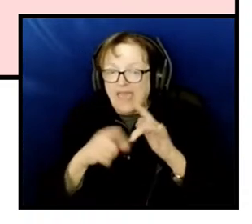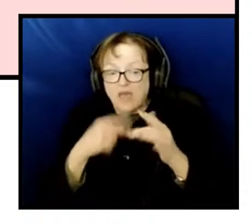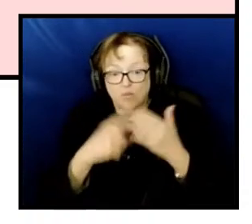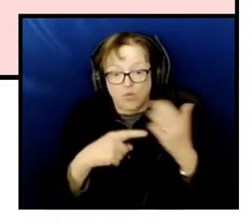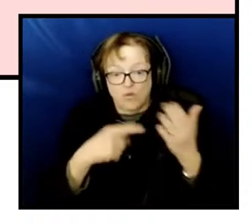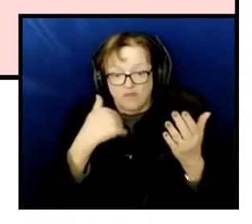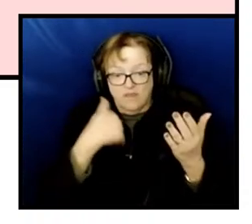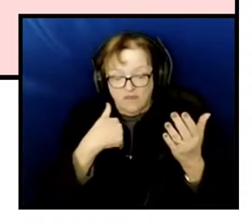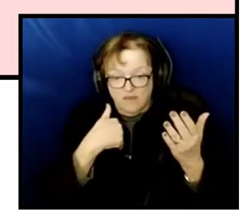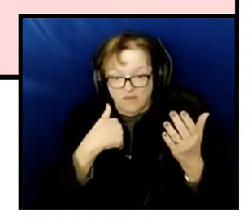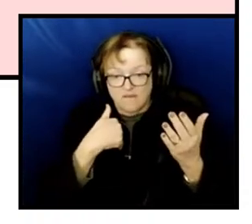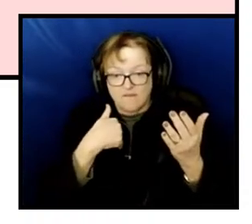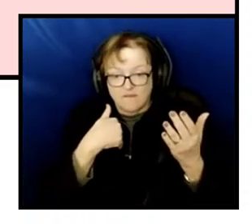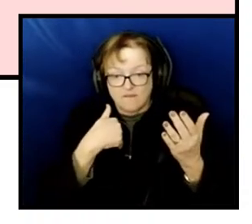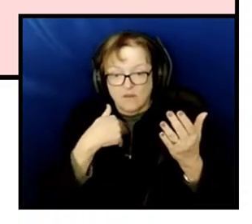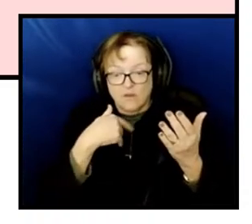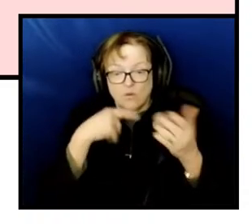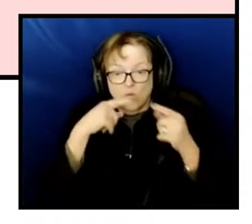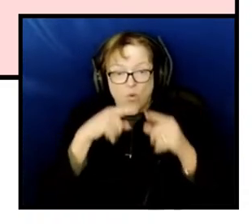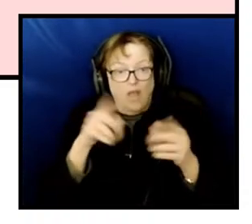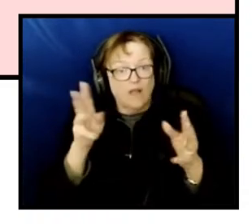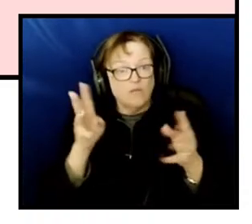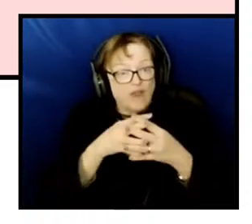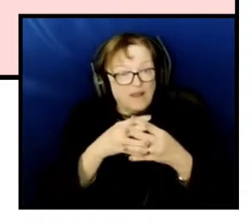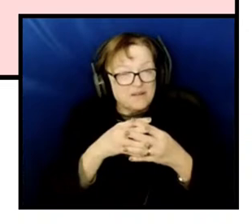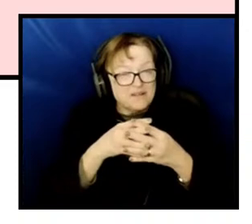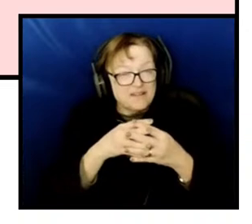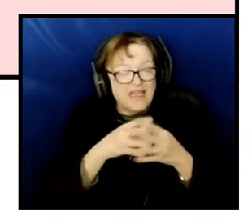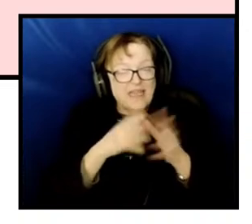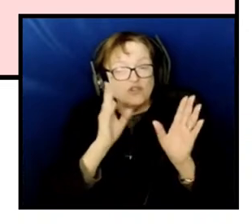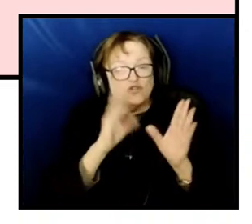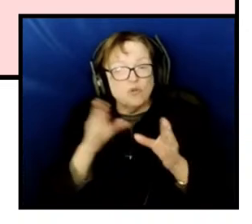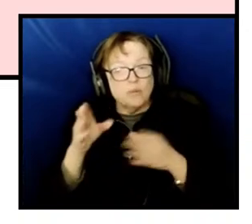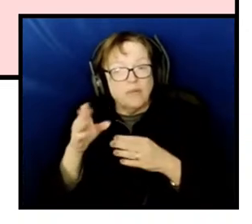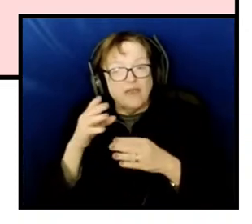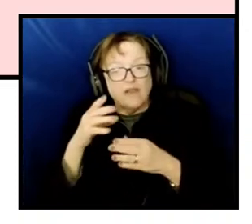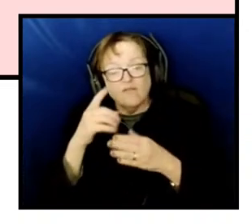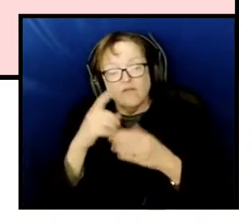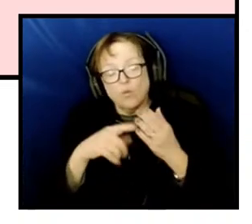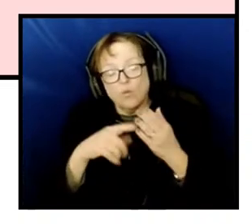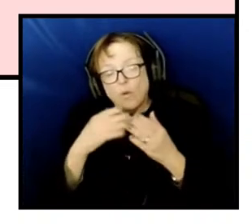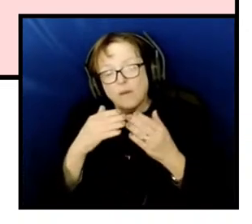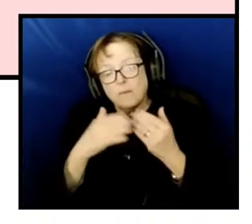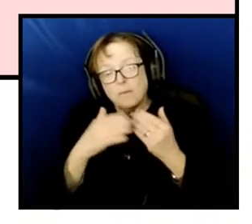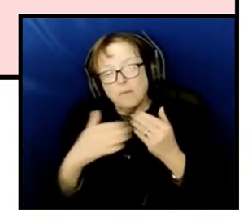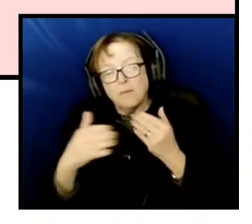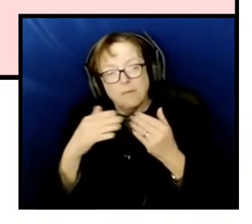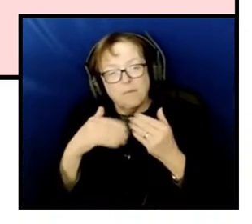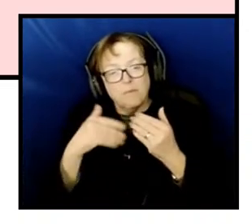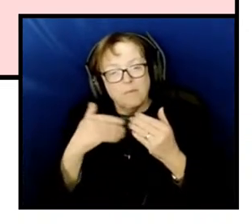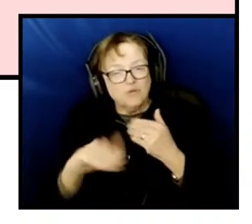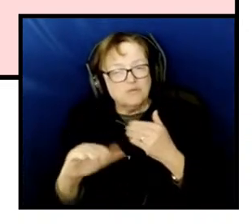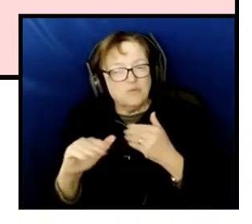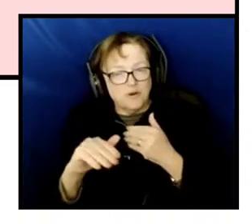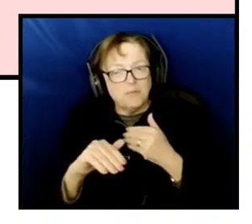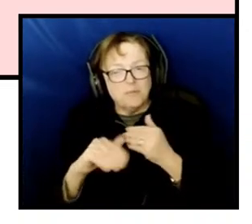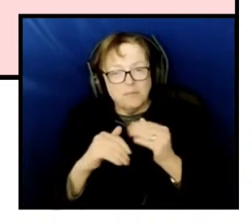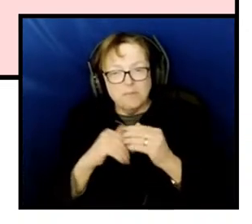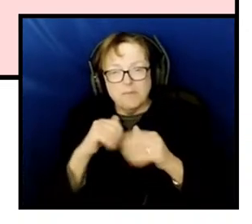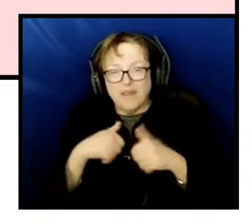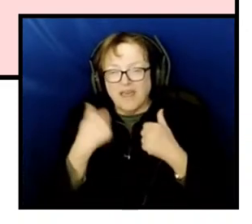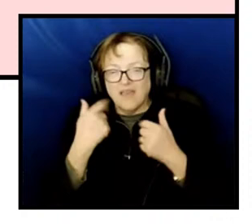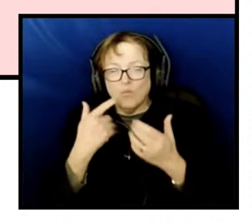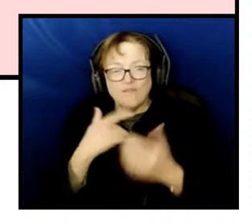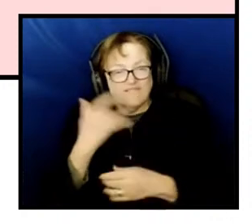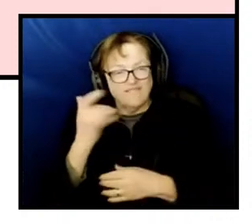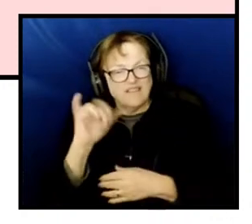they are even pregnant to prepare them for what postpartum life will be like. And we're gonna head forth